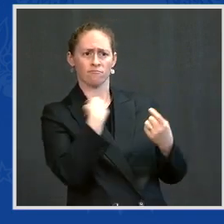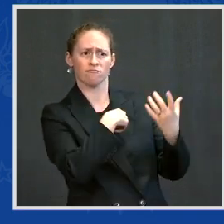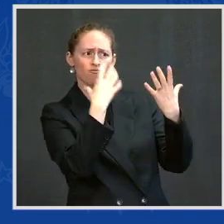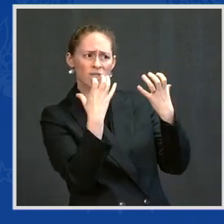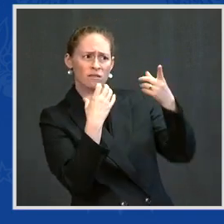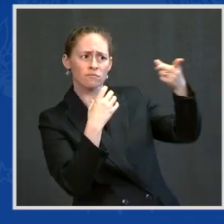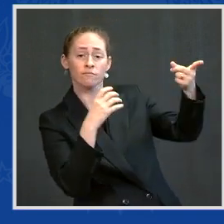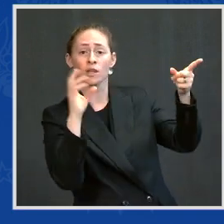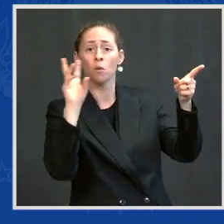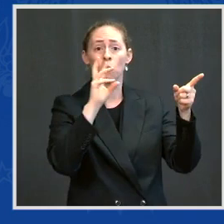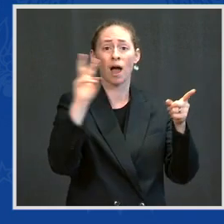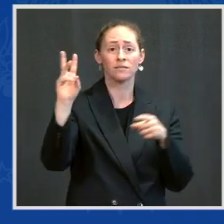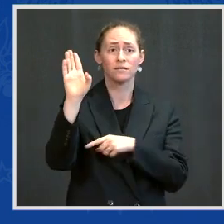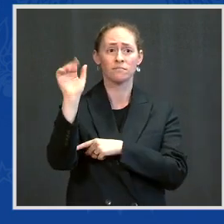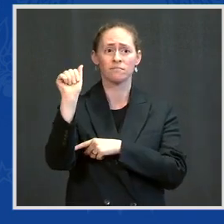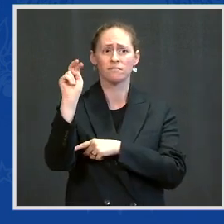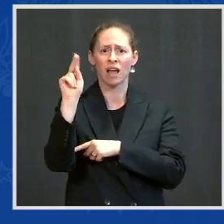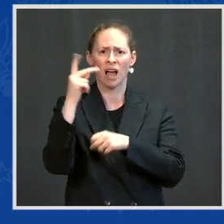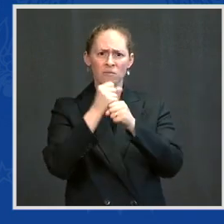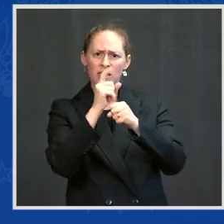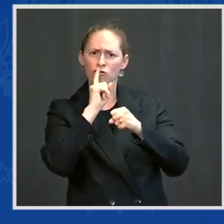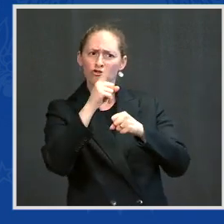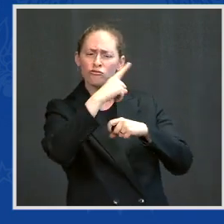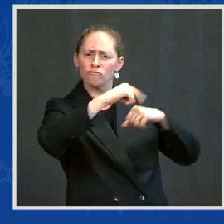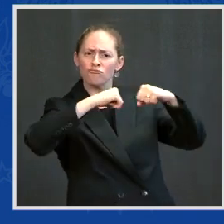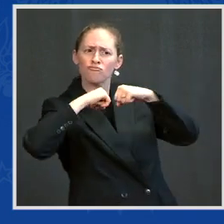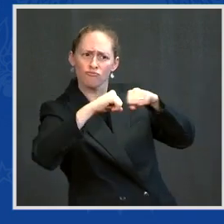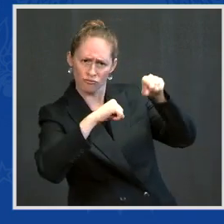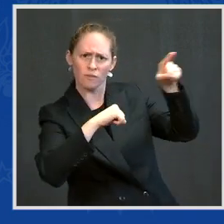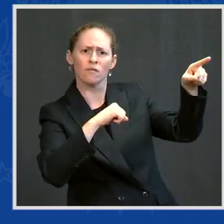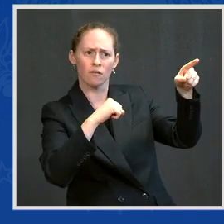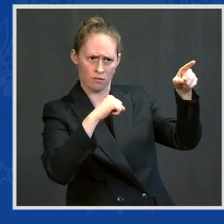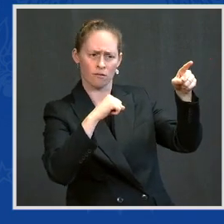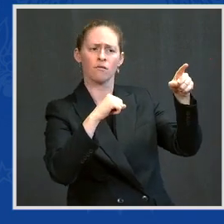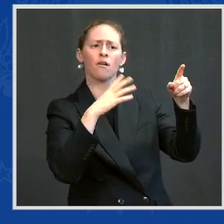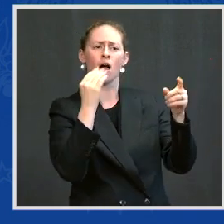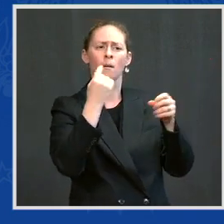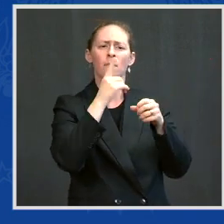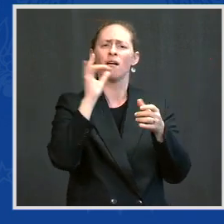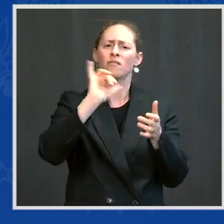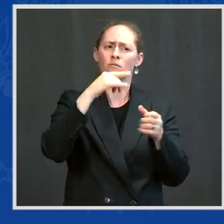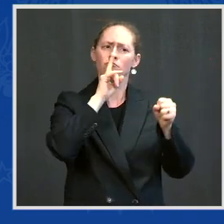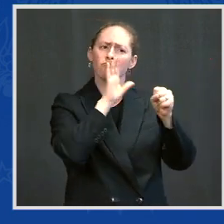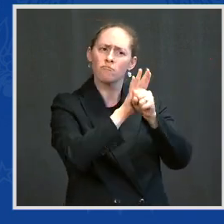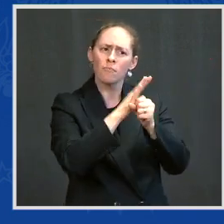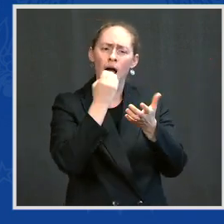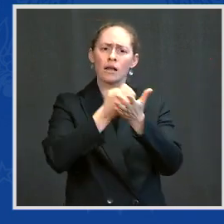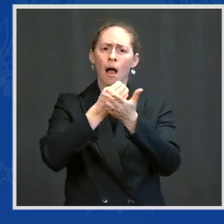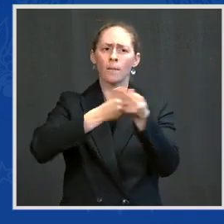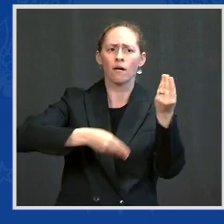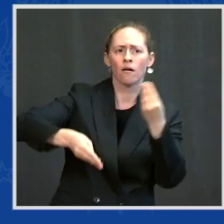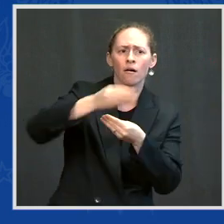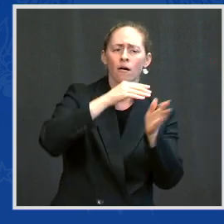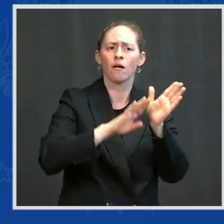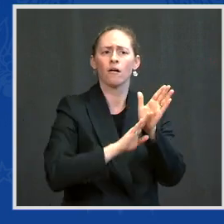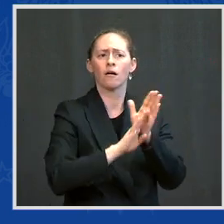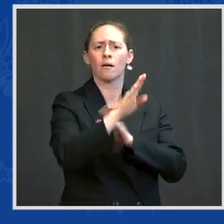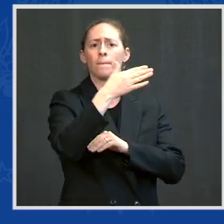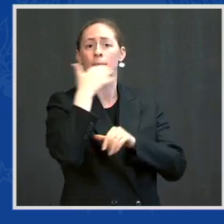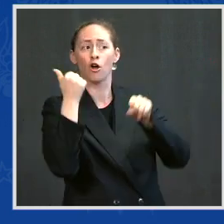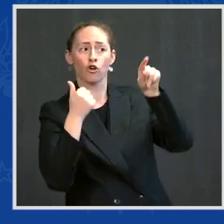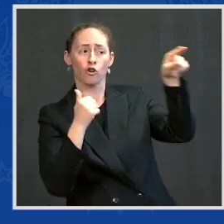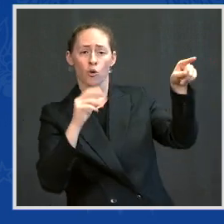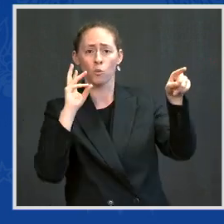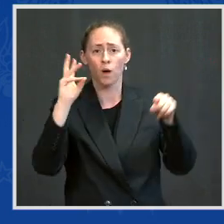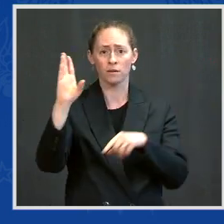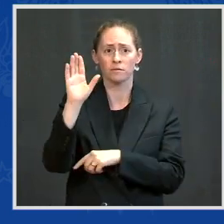we renewed the security commitment, as well as economic commitment to the people on the West Bank. I also indicated to the Israelis that I